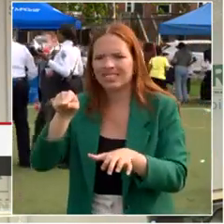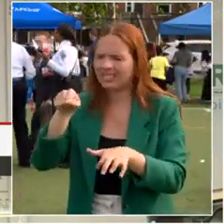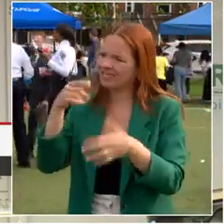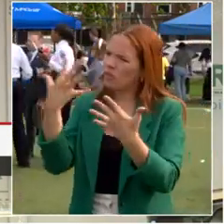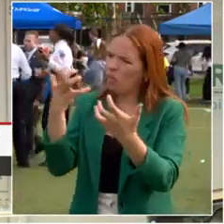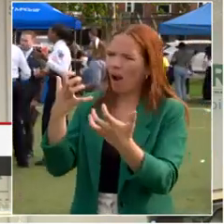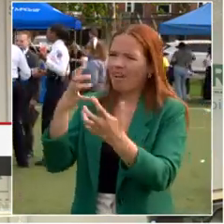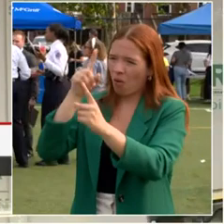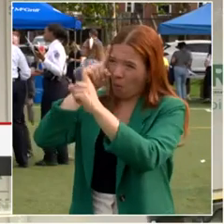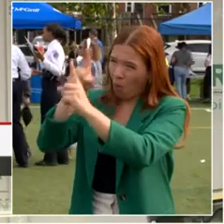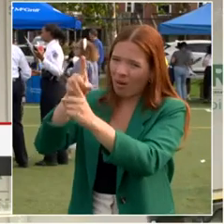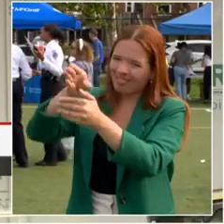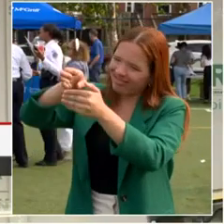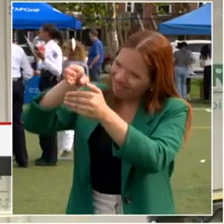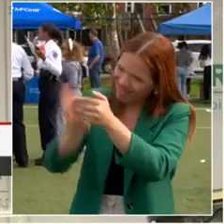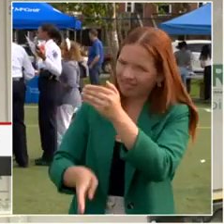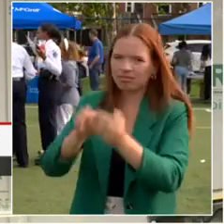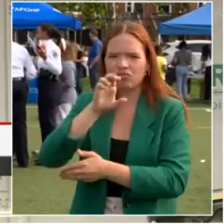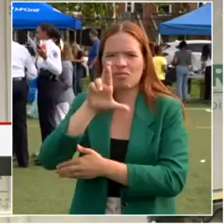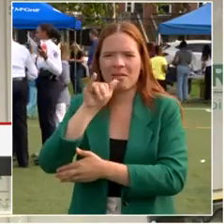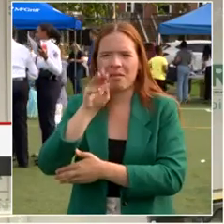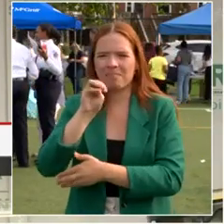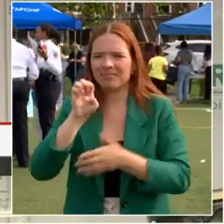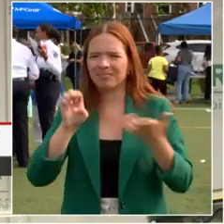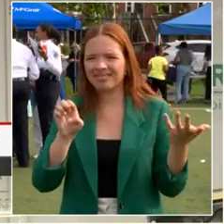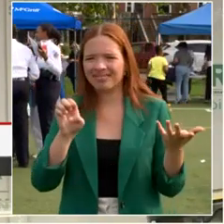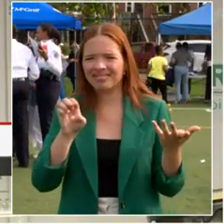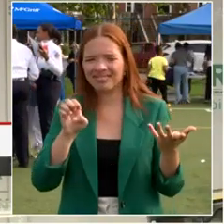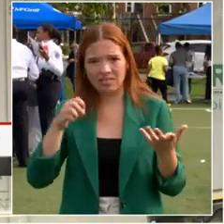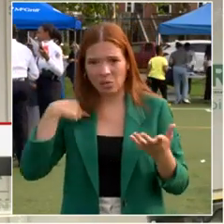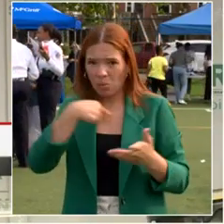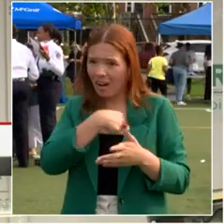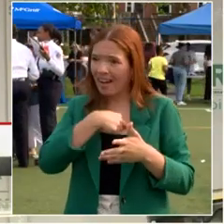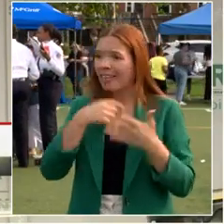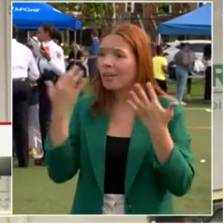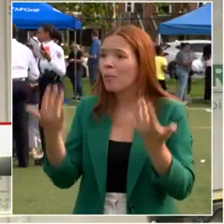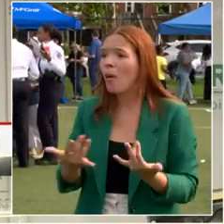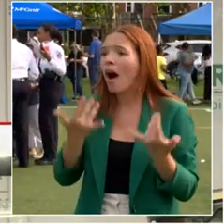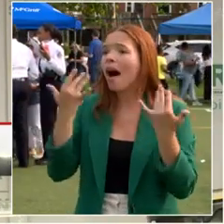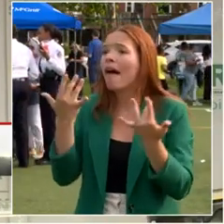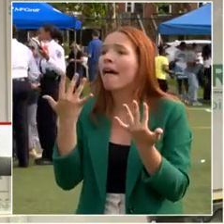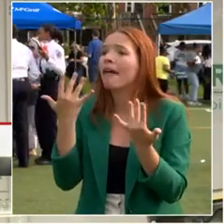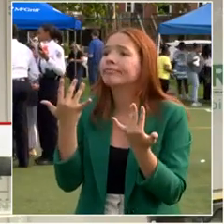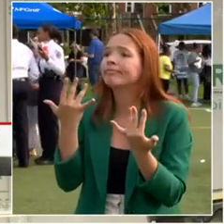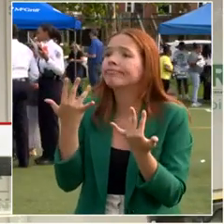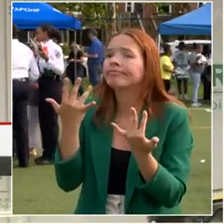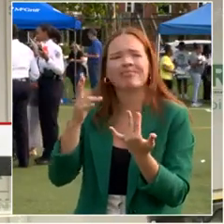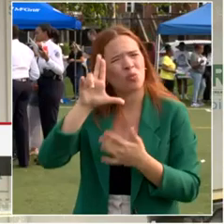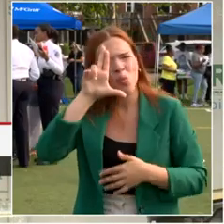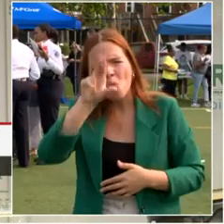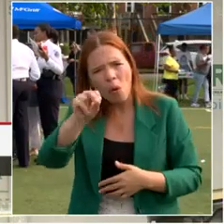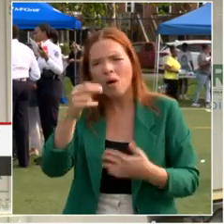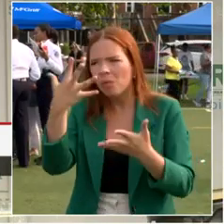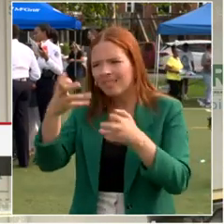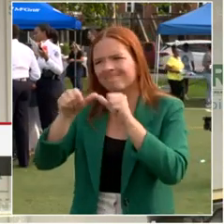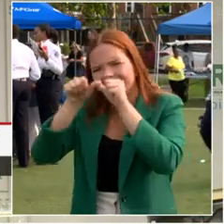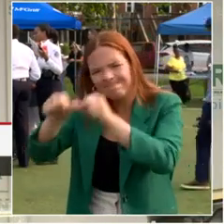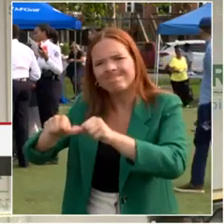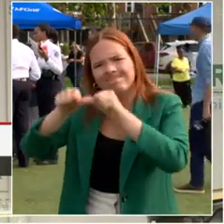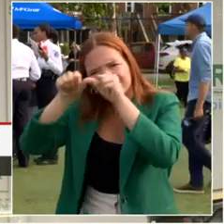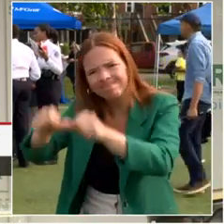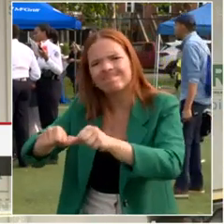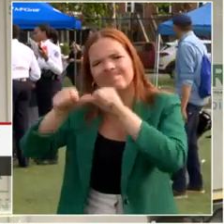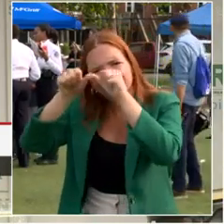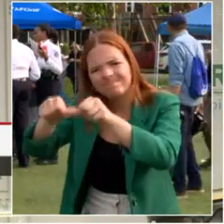things to happen and try to close cases afterwards. Every conversation that I've participated in with our law enforcement partners